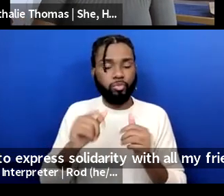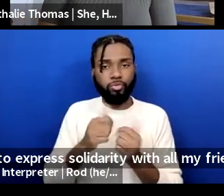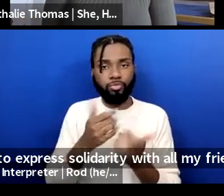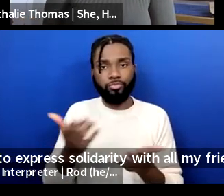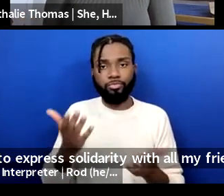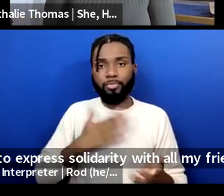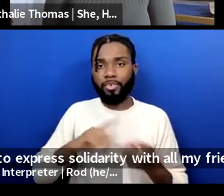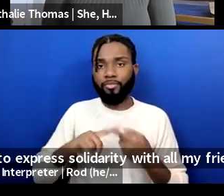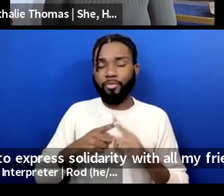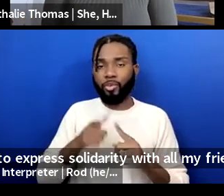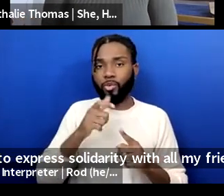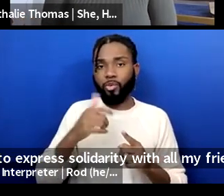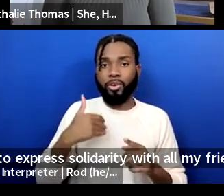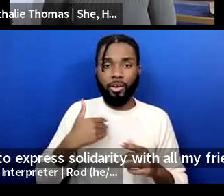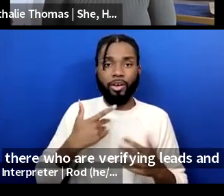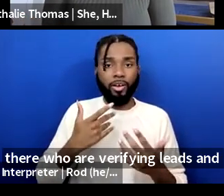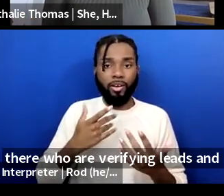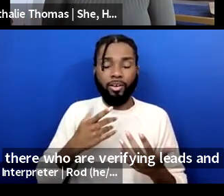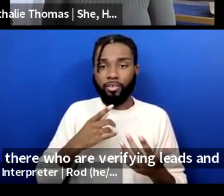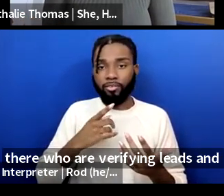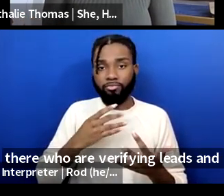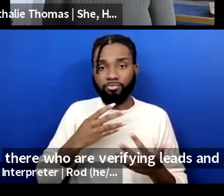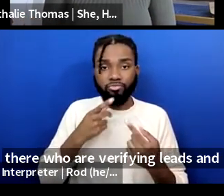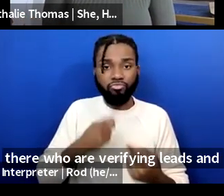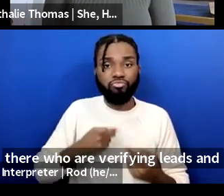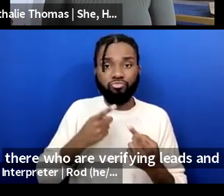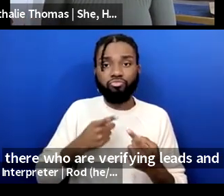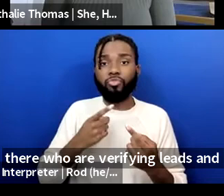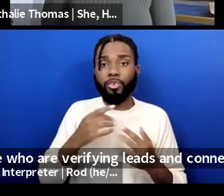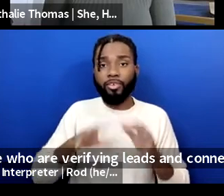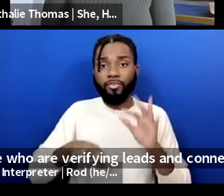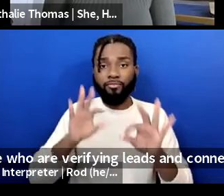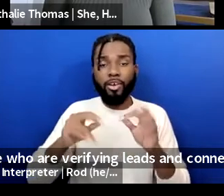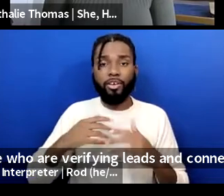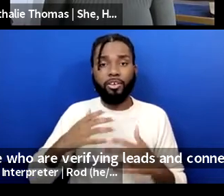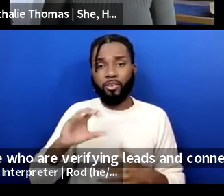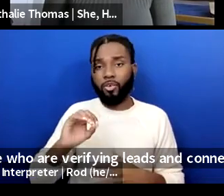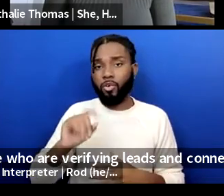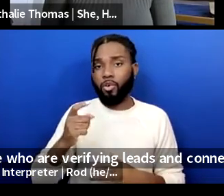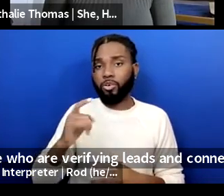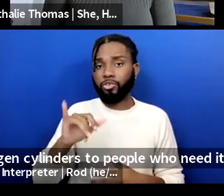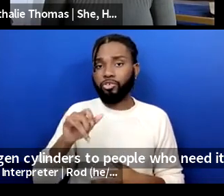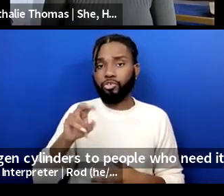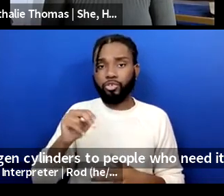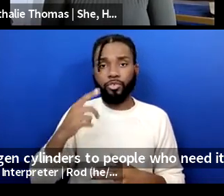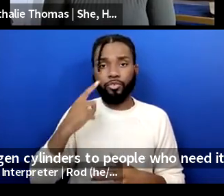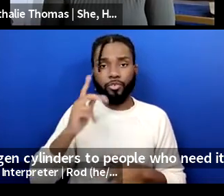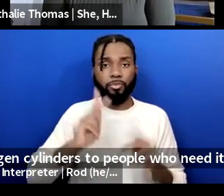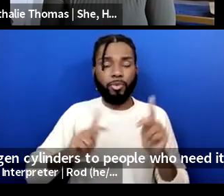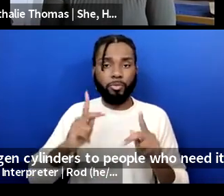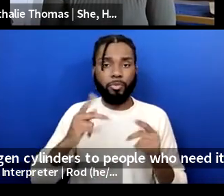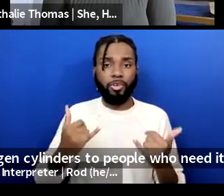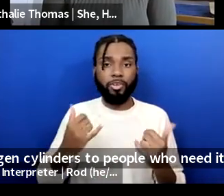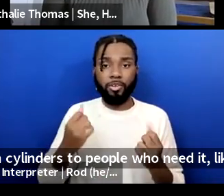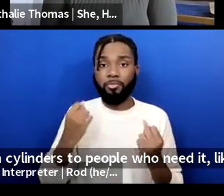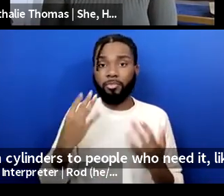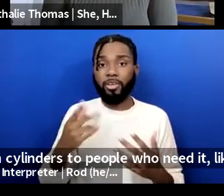verifying leads and connecting oxygen cylinders to people who need it right now. Many of them are artists,